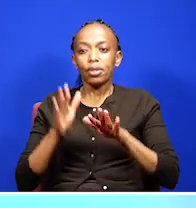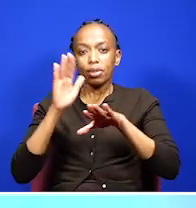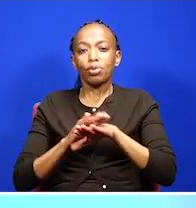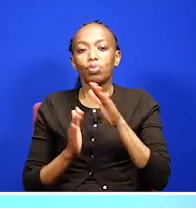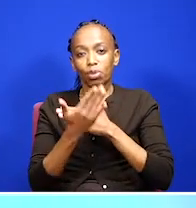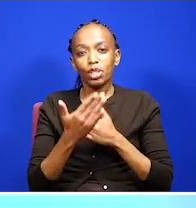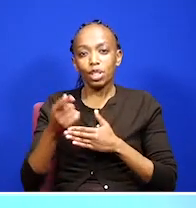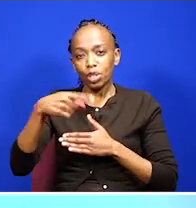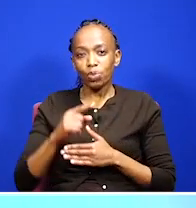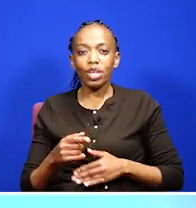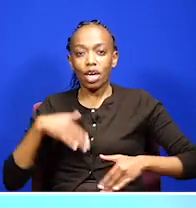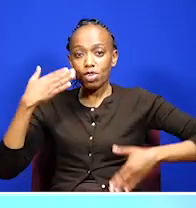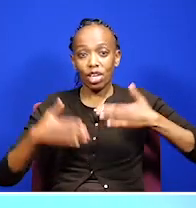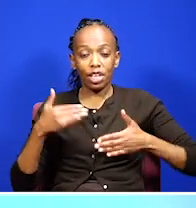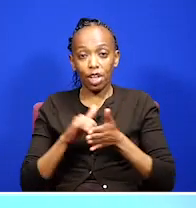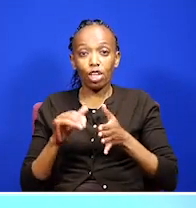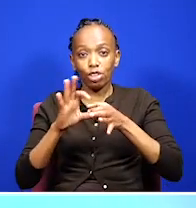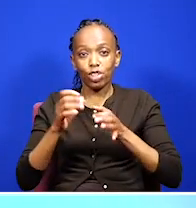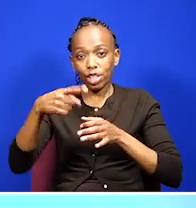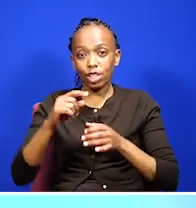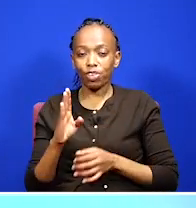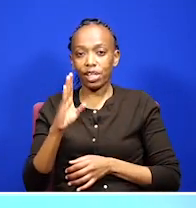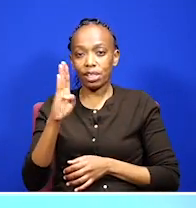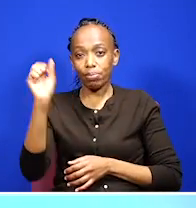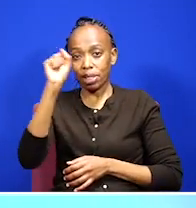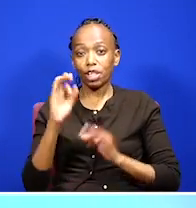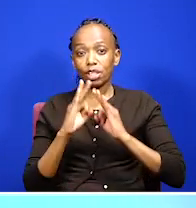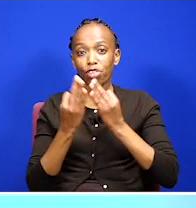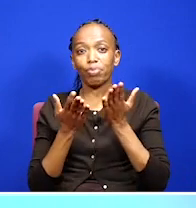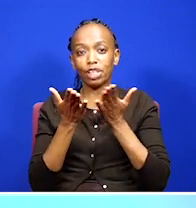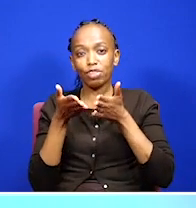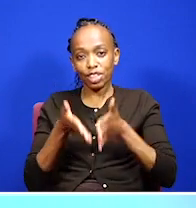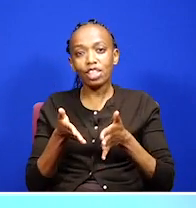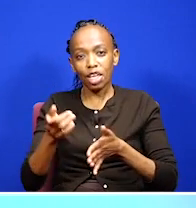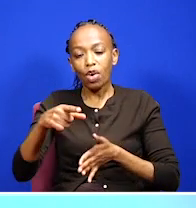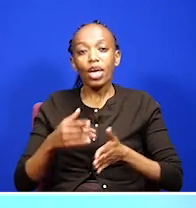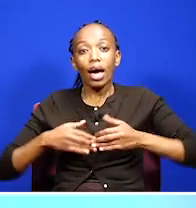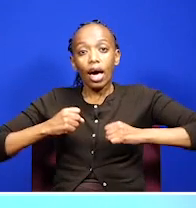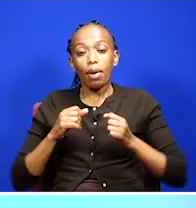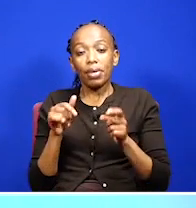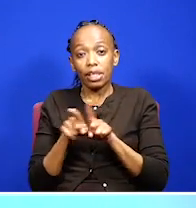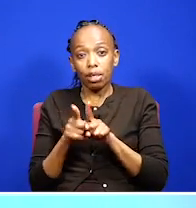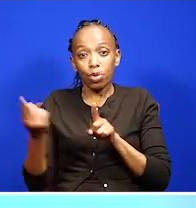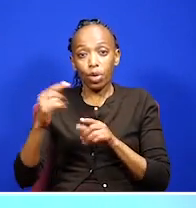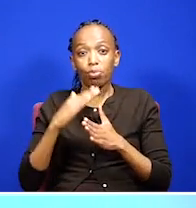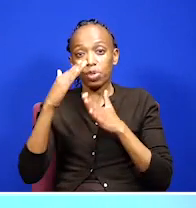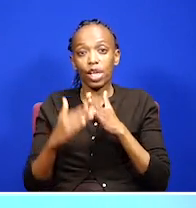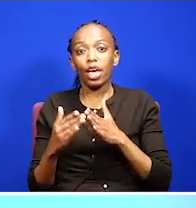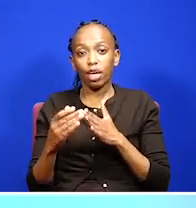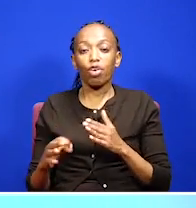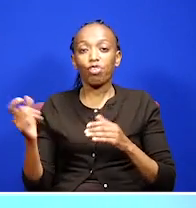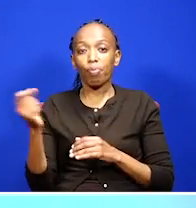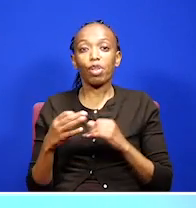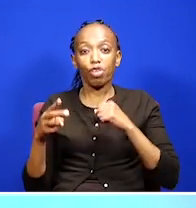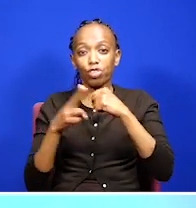Good morning. We are so delighted that you've joined us for the CBS Family Service today. We are excited as we come to the end of the